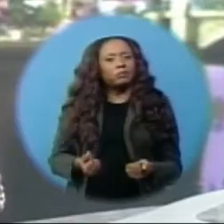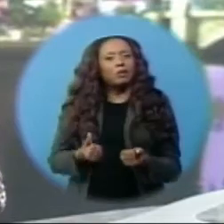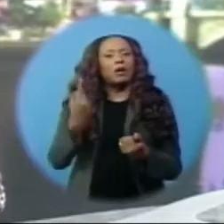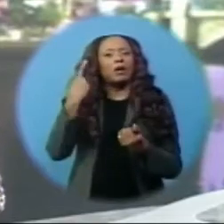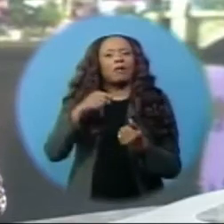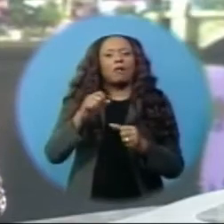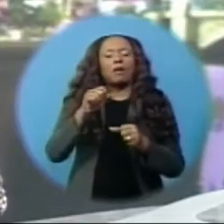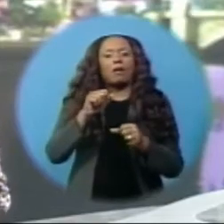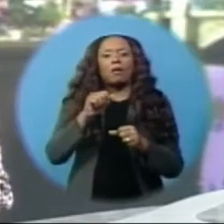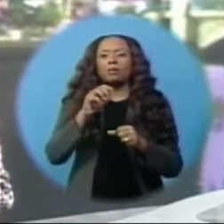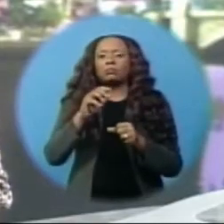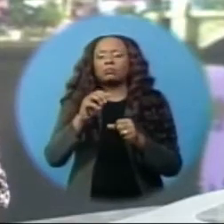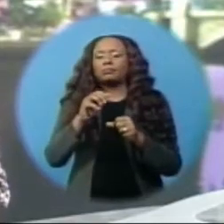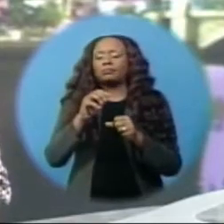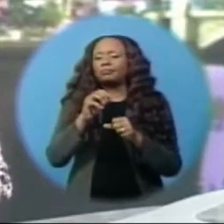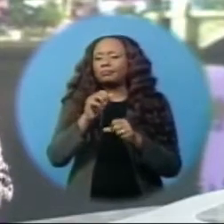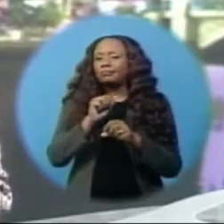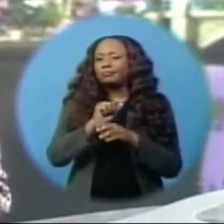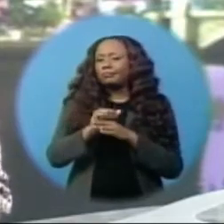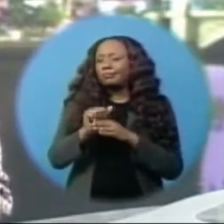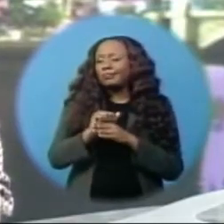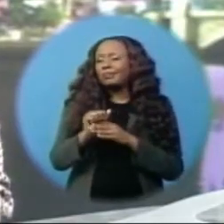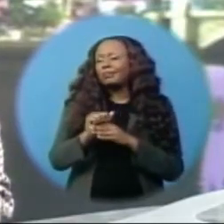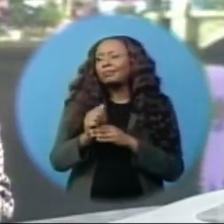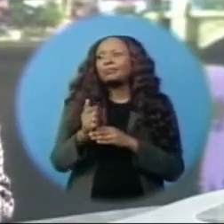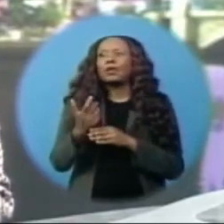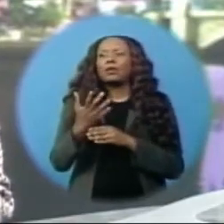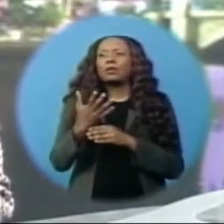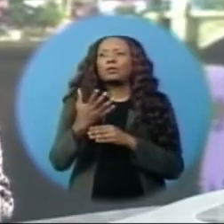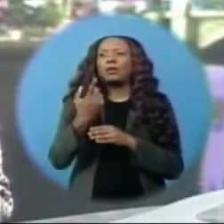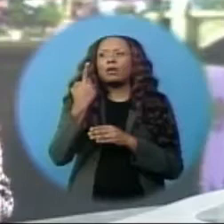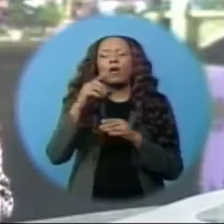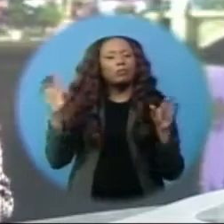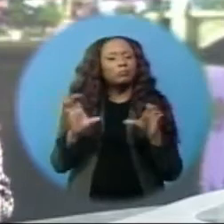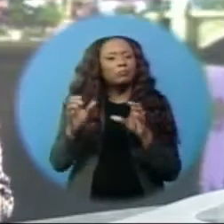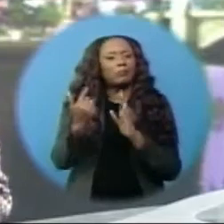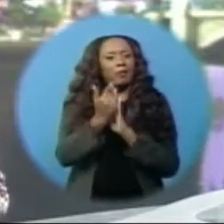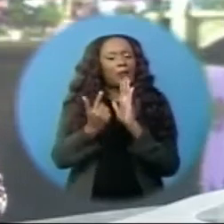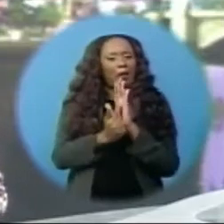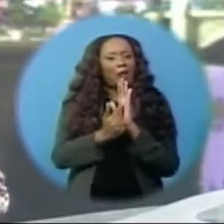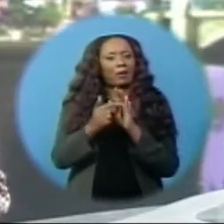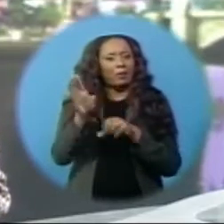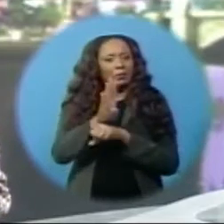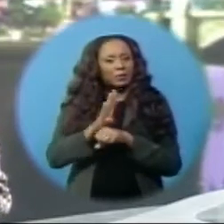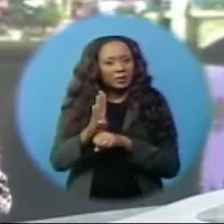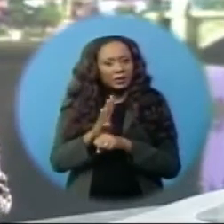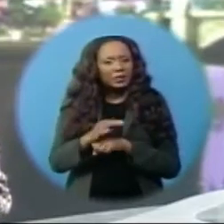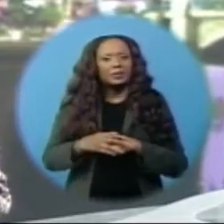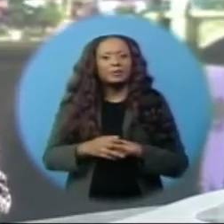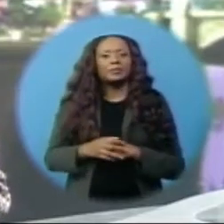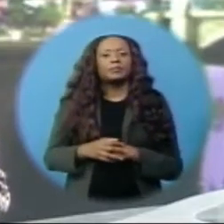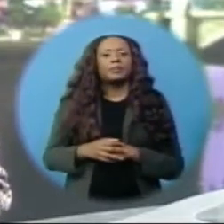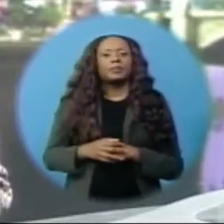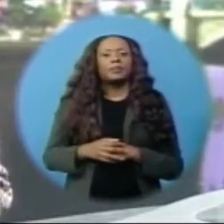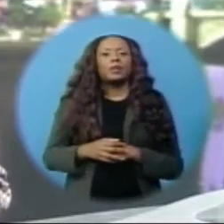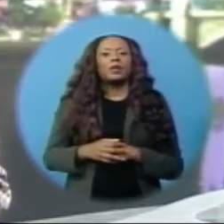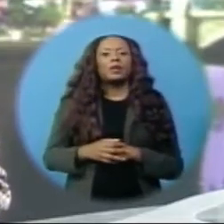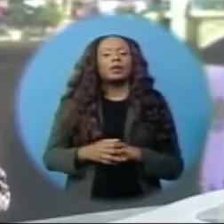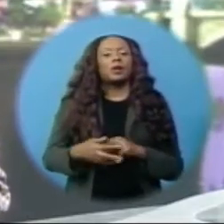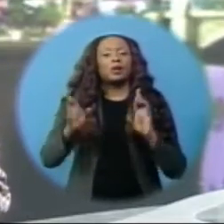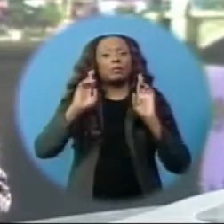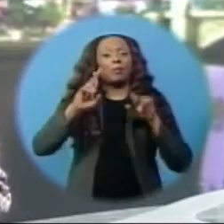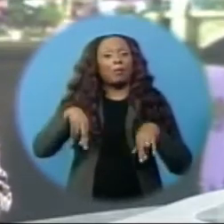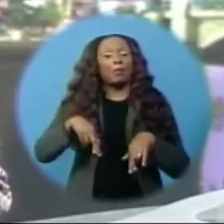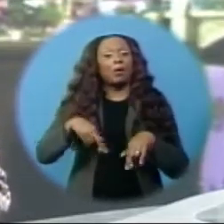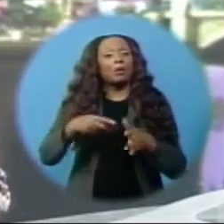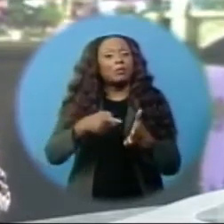law in Barbados. During a media briefing today, DLP General Secretary George Pilgrim reported